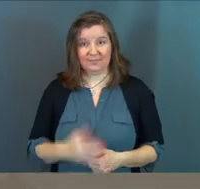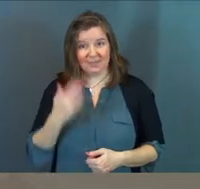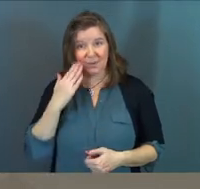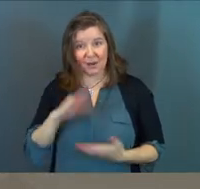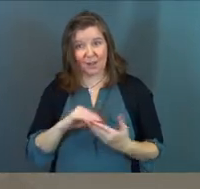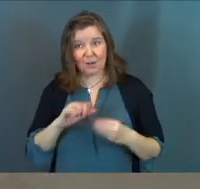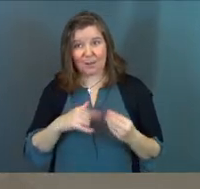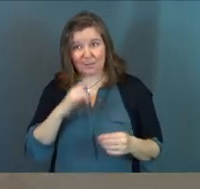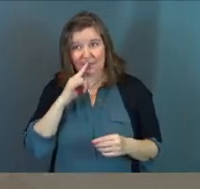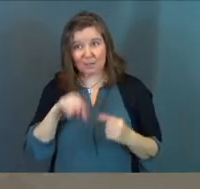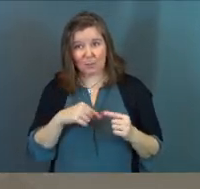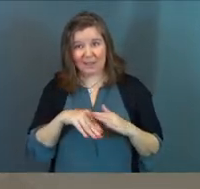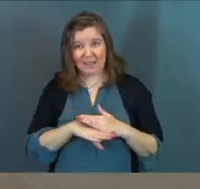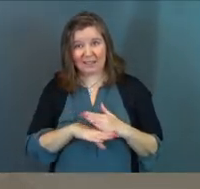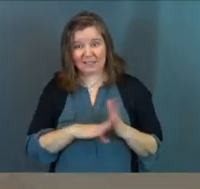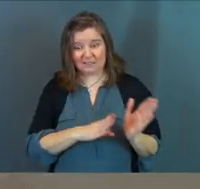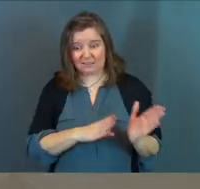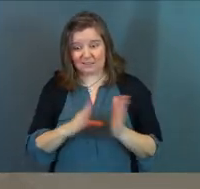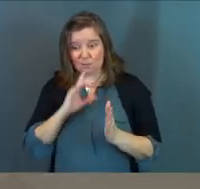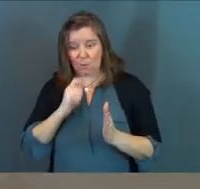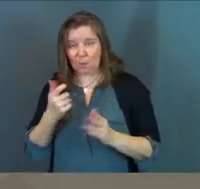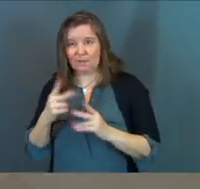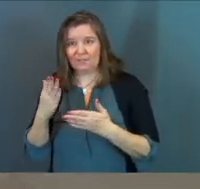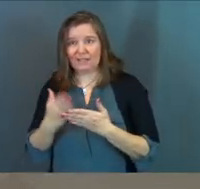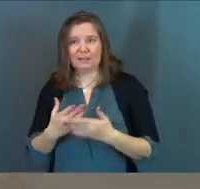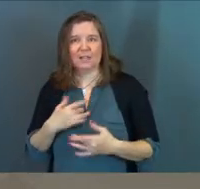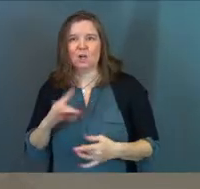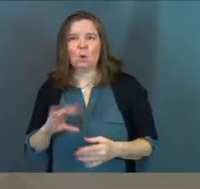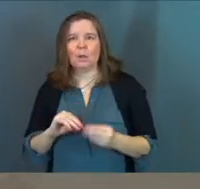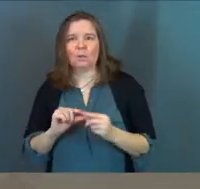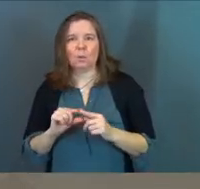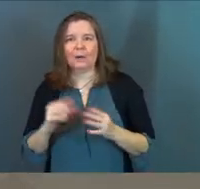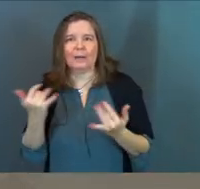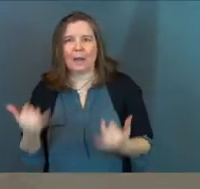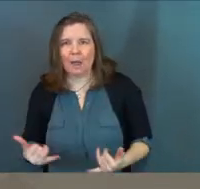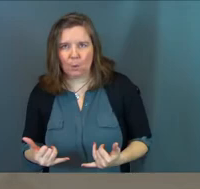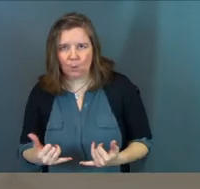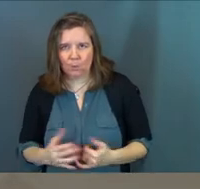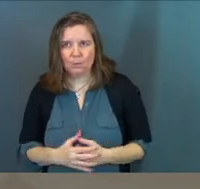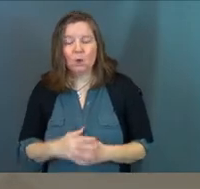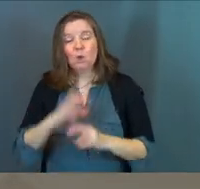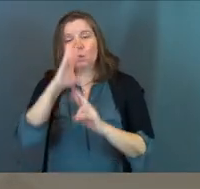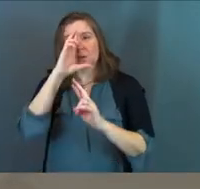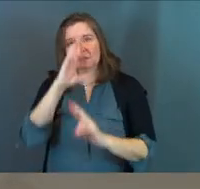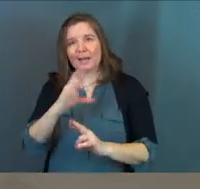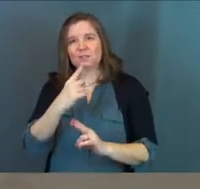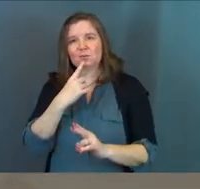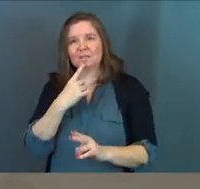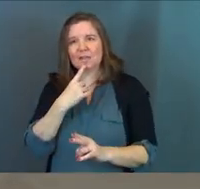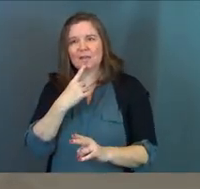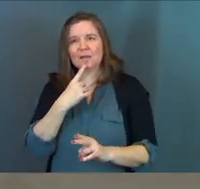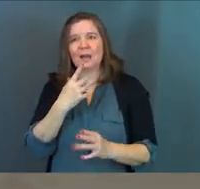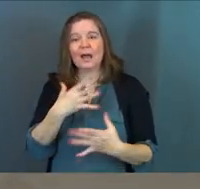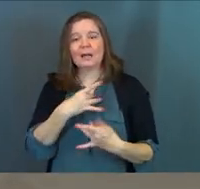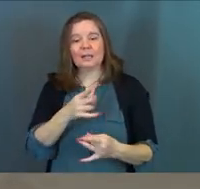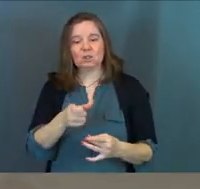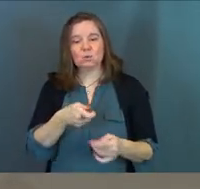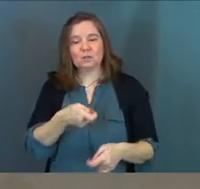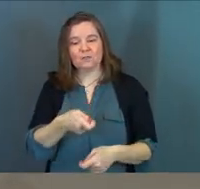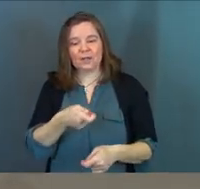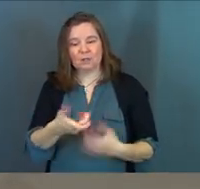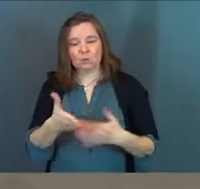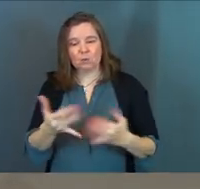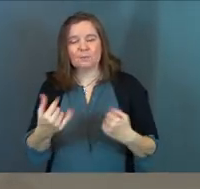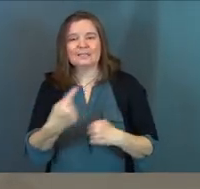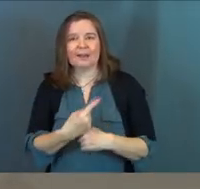You know what I learned about my kids when they entered this older phase is they don't want now anymore. Respect is to say, I'd like you to vacuum